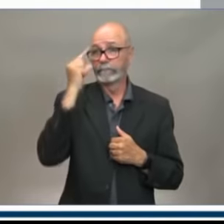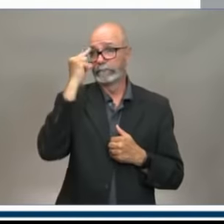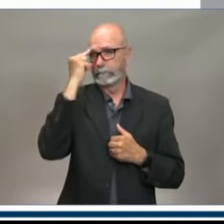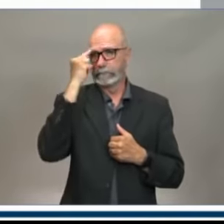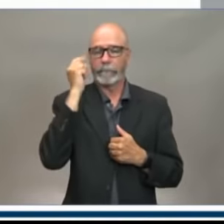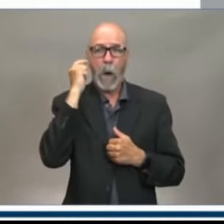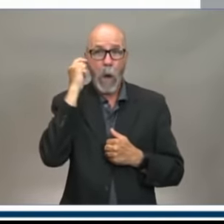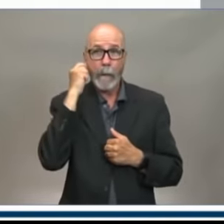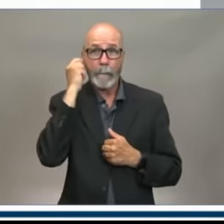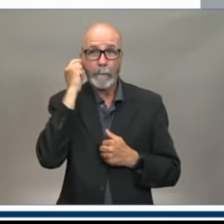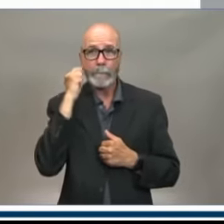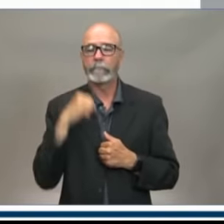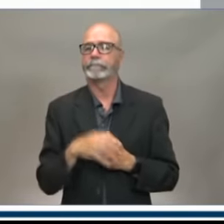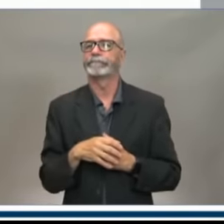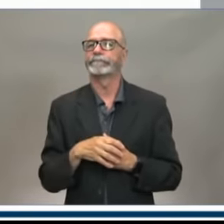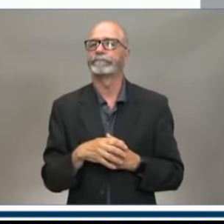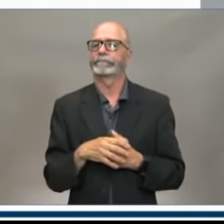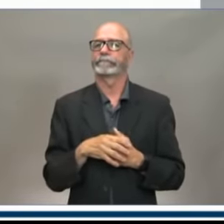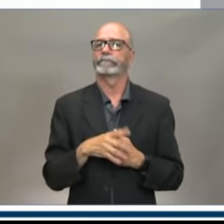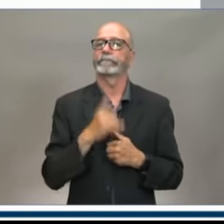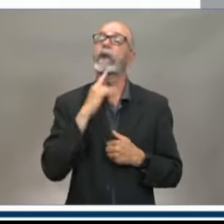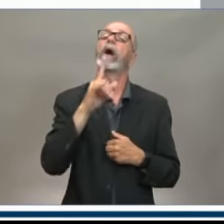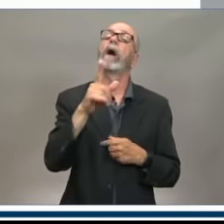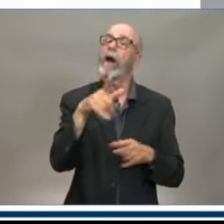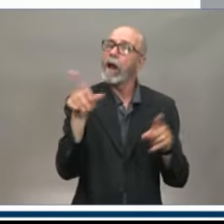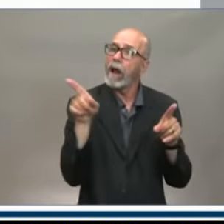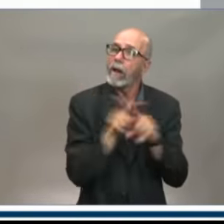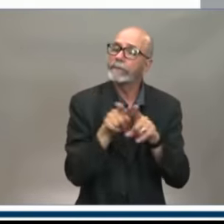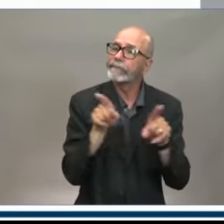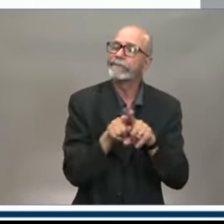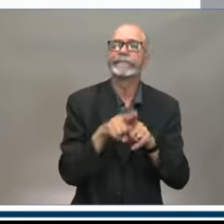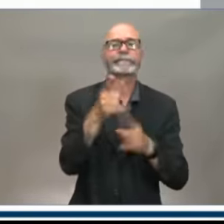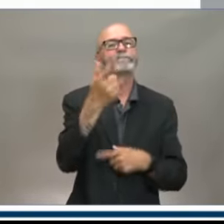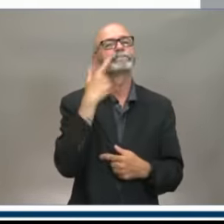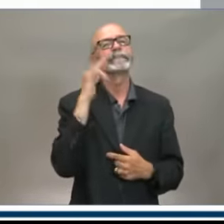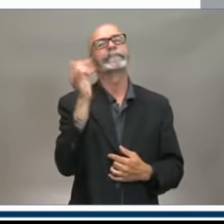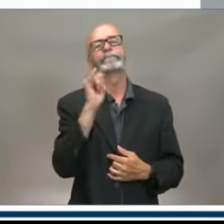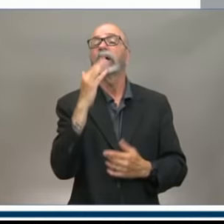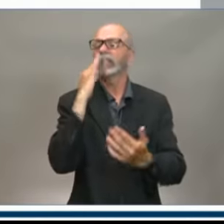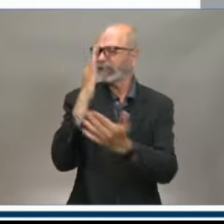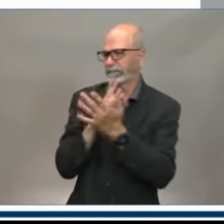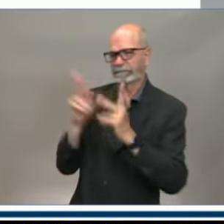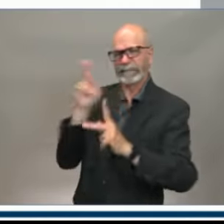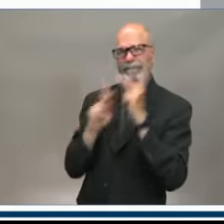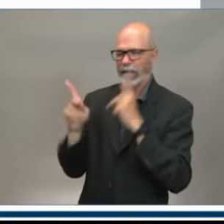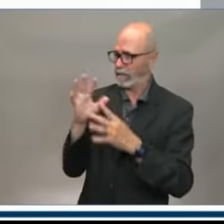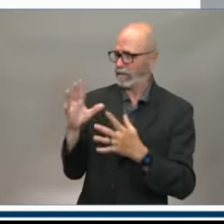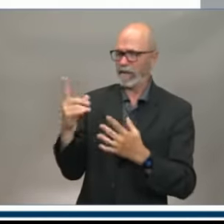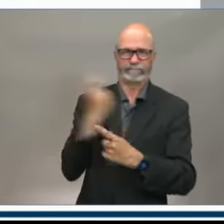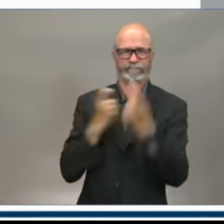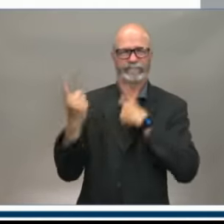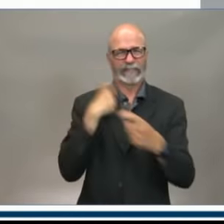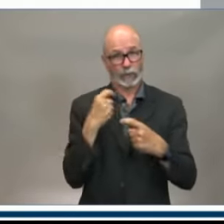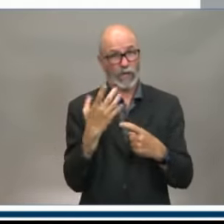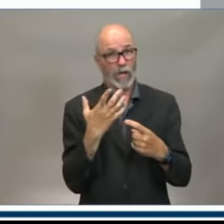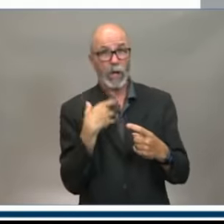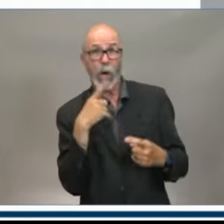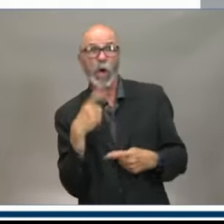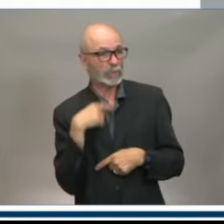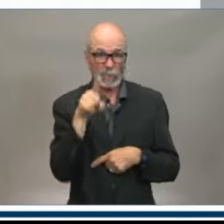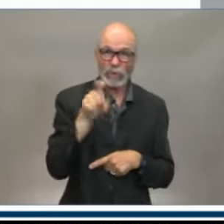other topic, which is keep getting lots of questions on, which is the use of gloves in a non-medical